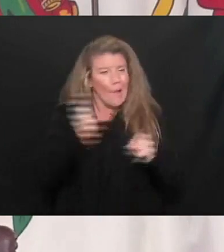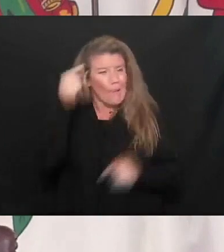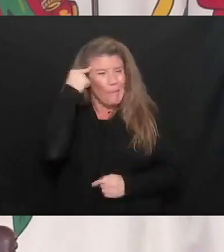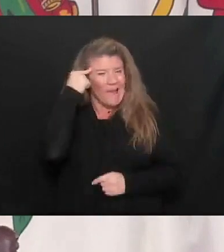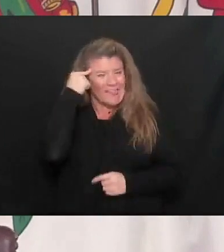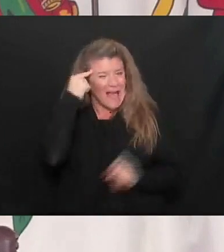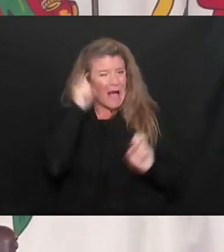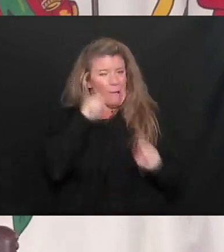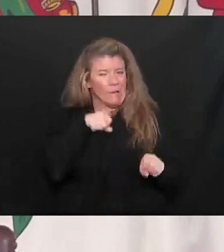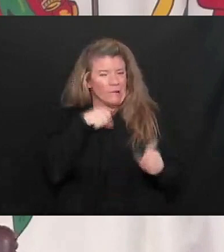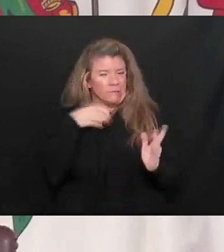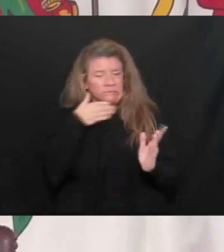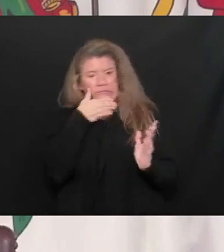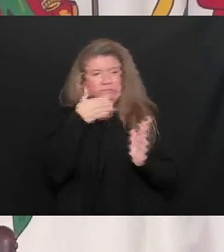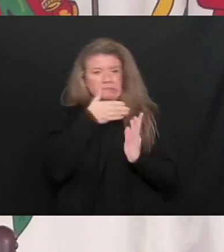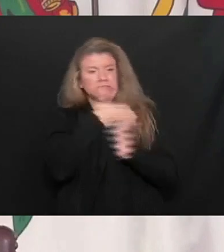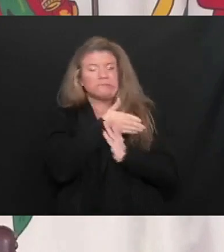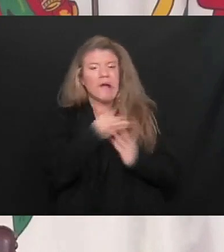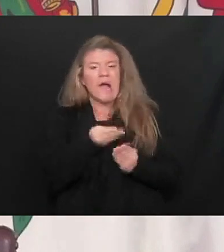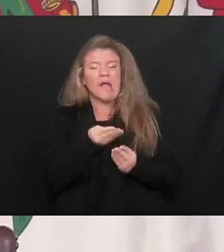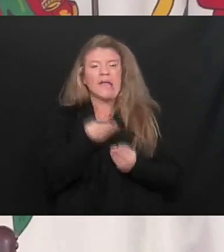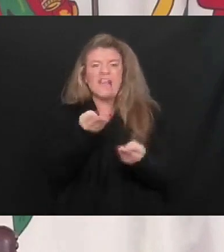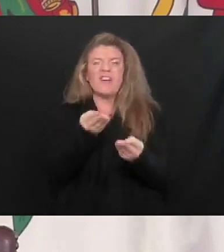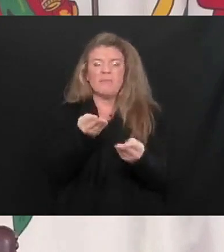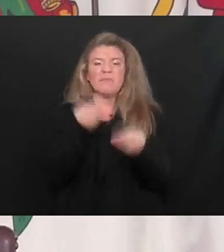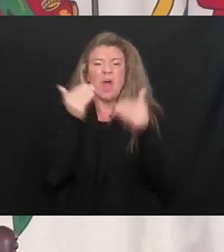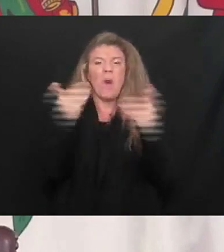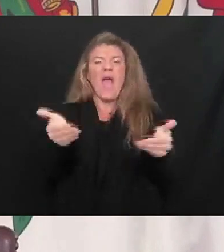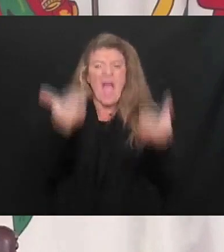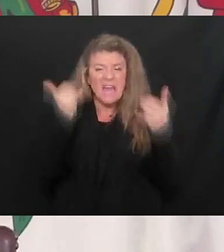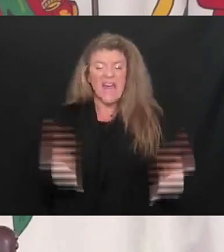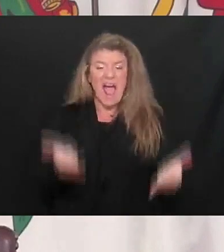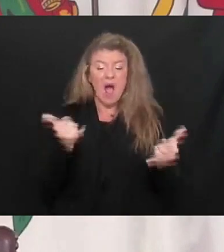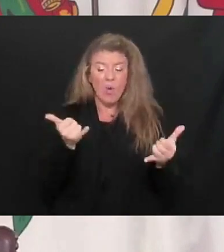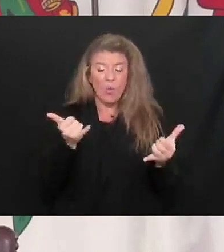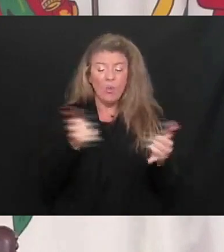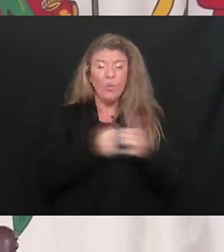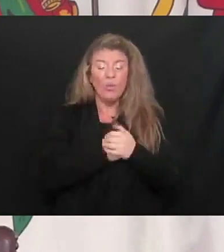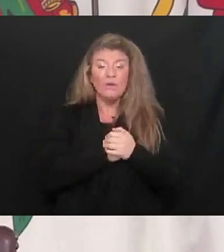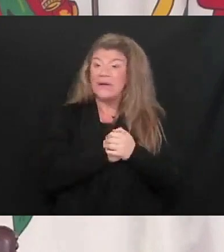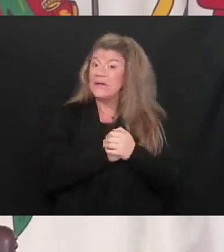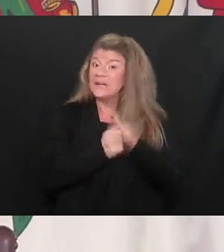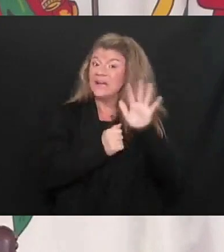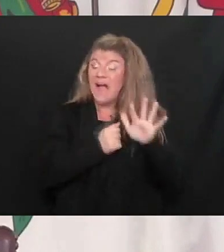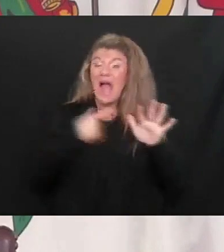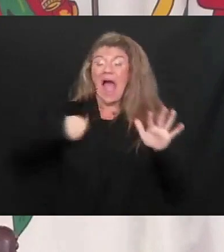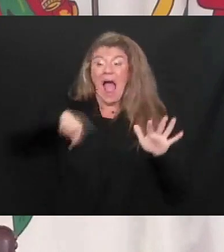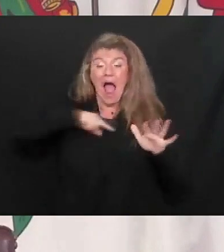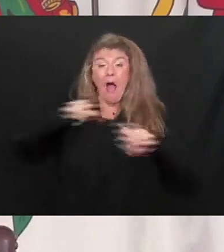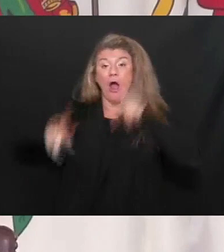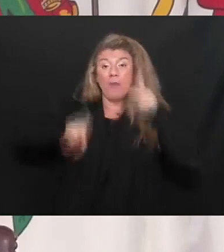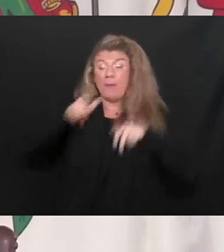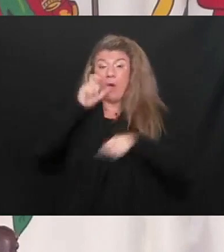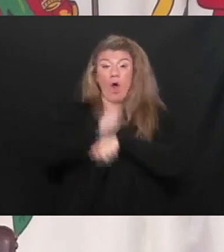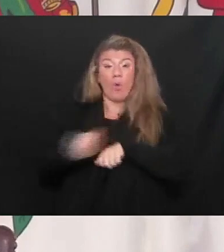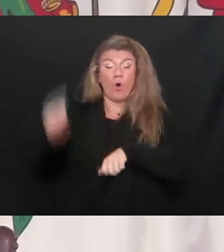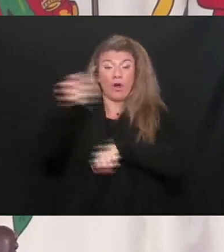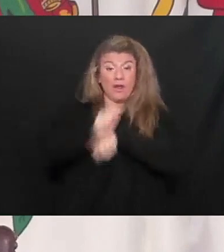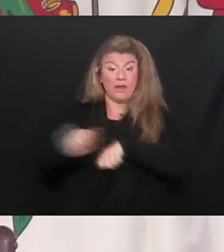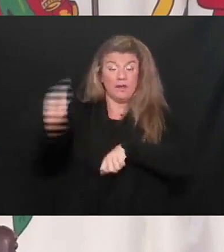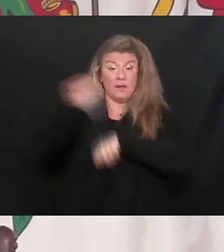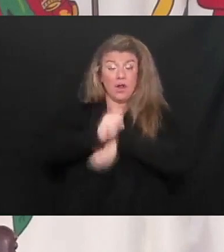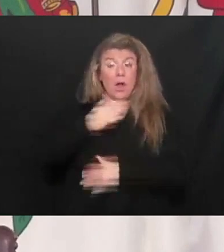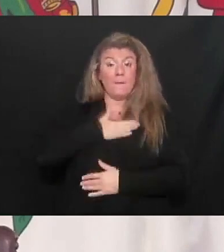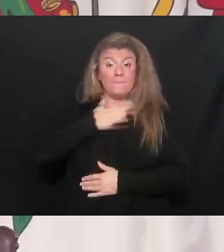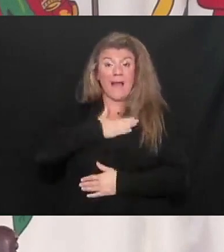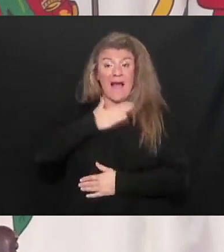passed and start giving those booster shots right now. Our people are working upon my